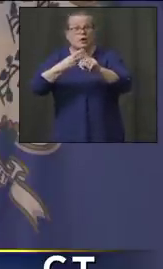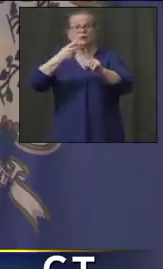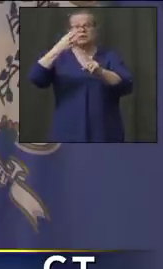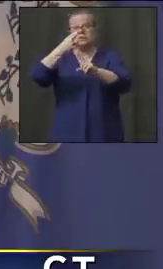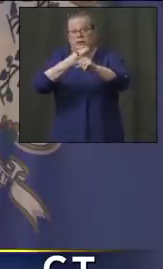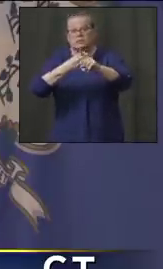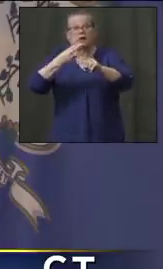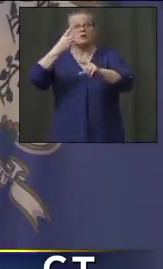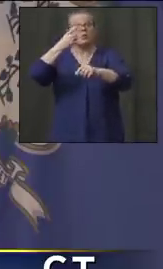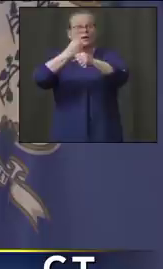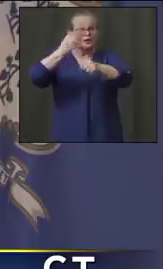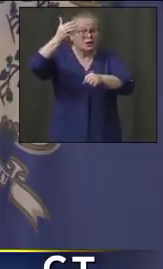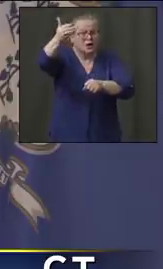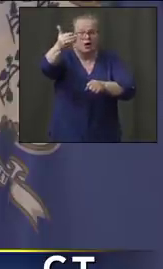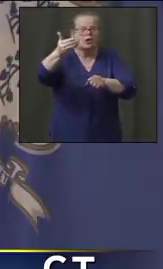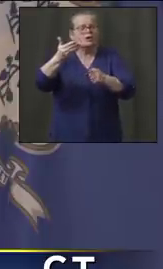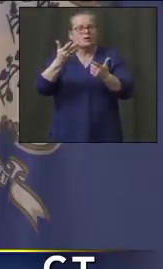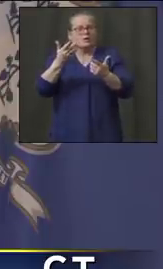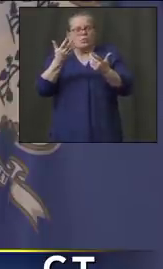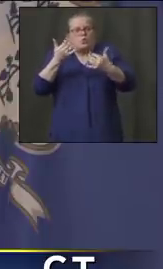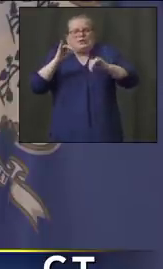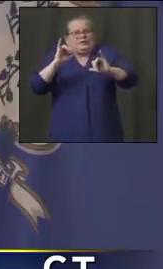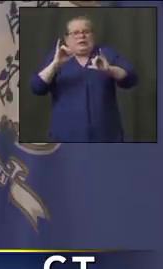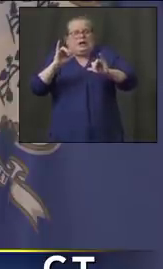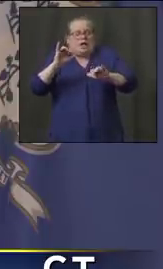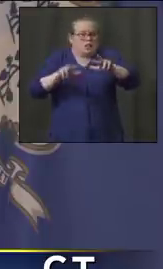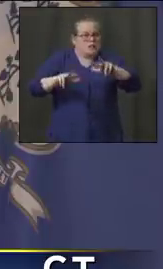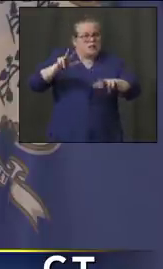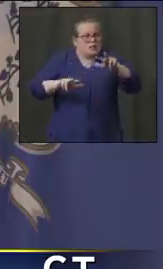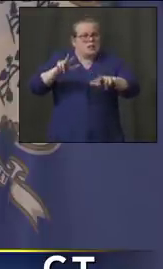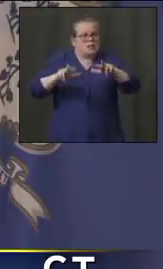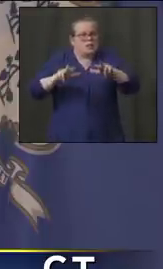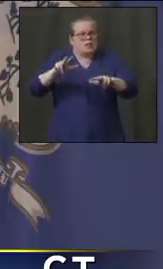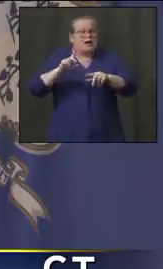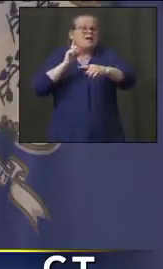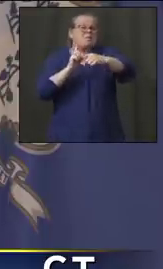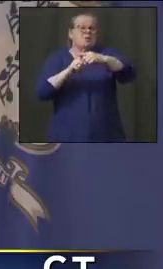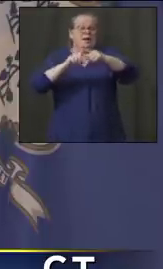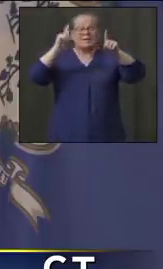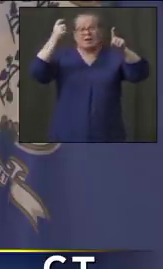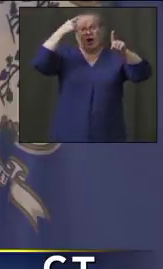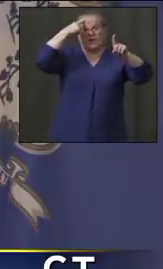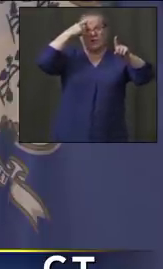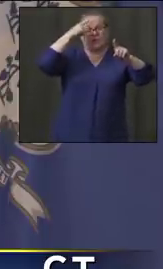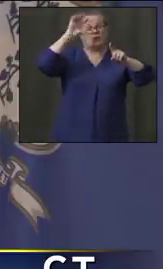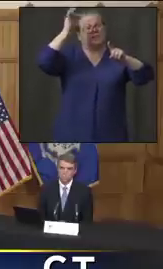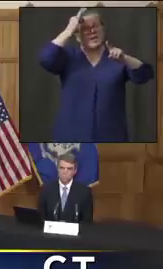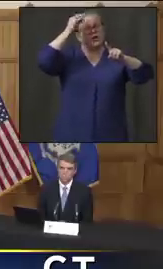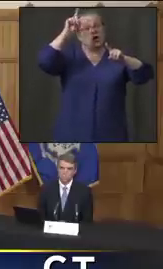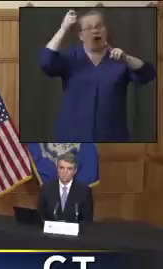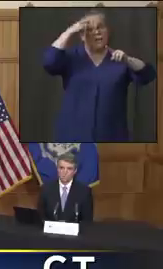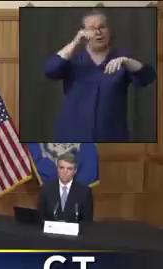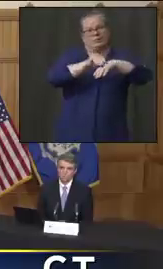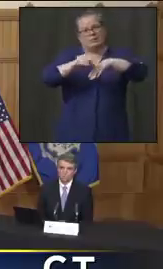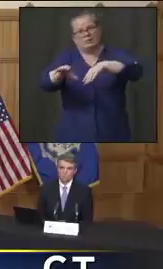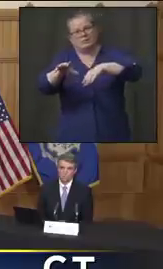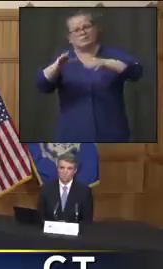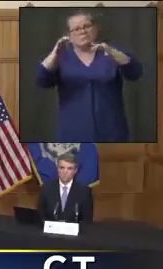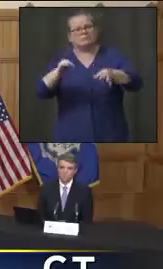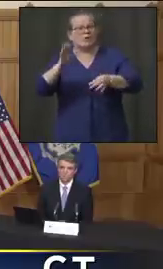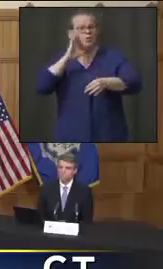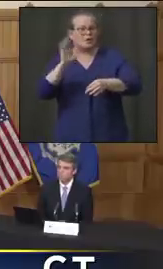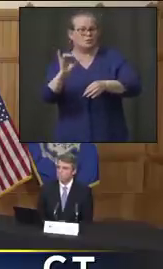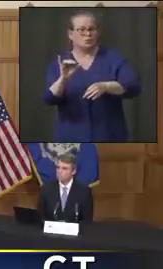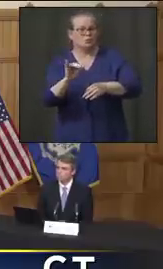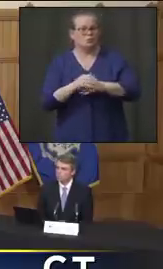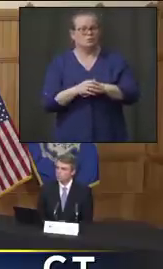well. All right. And my second question, Governor, is as towns are currently talking about the fiscal year,